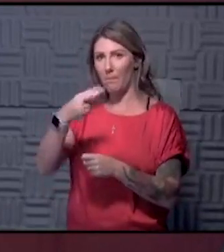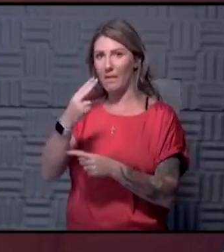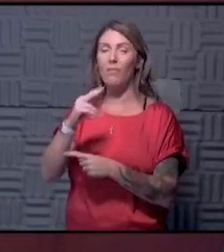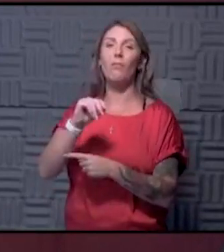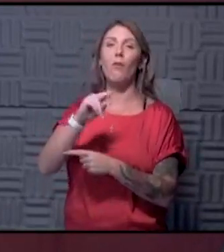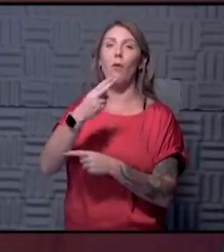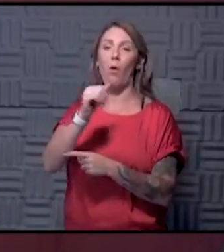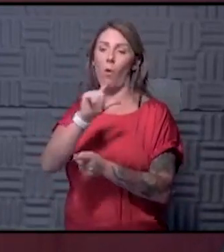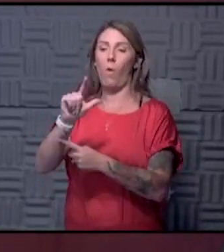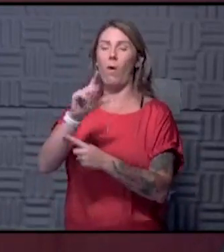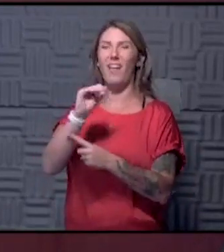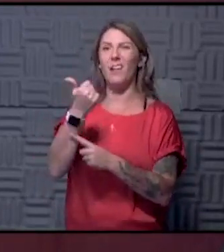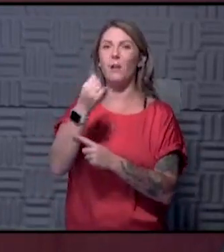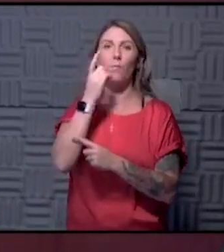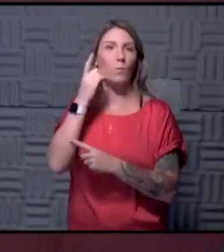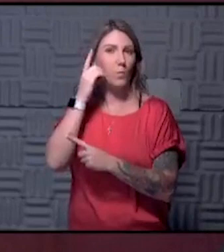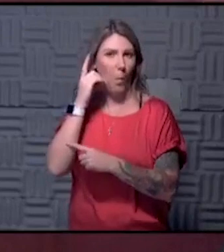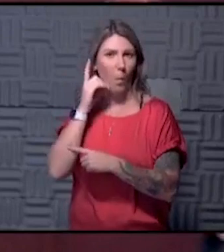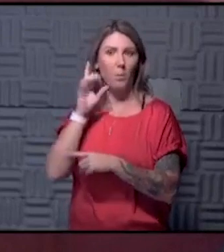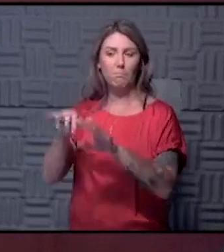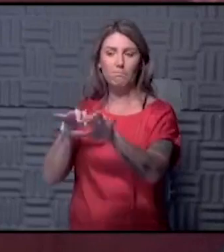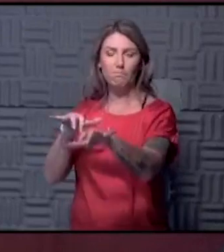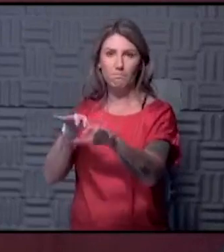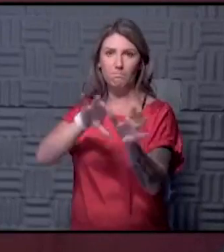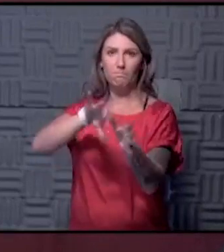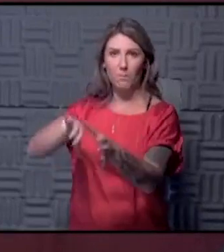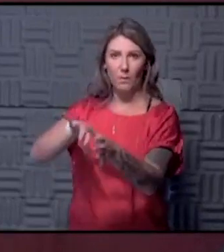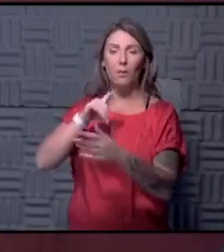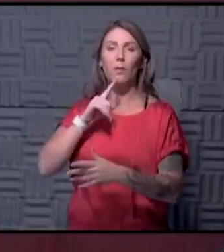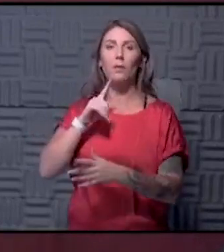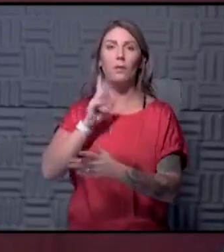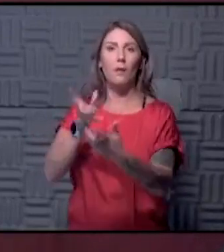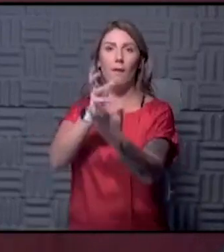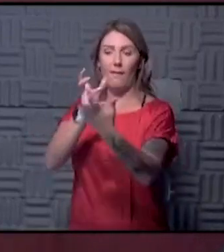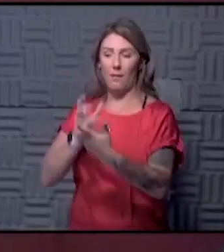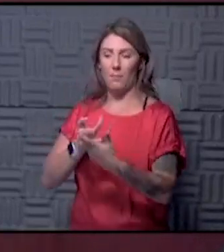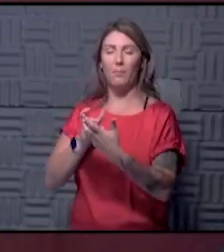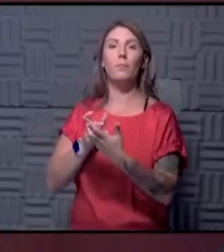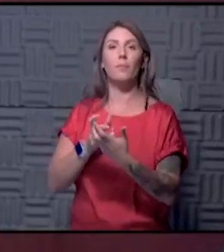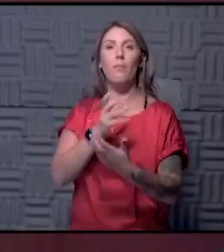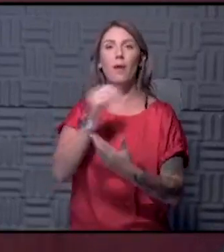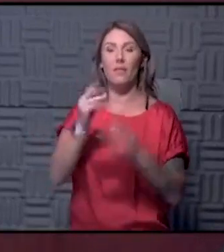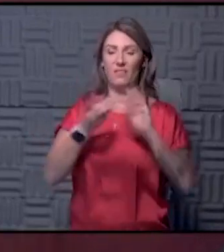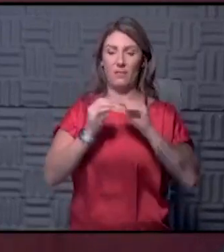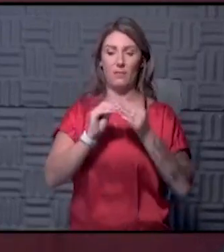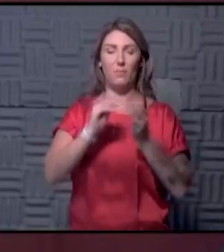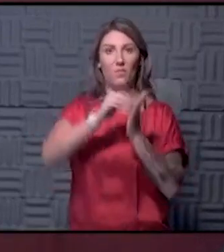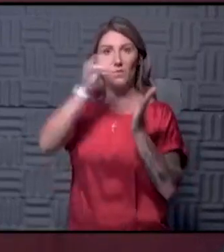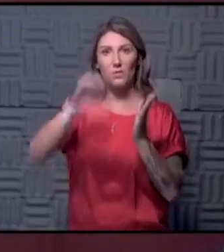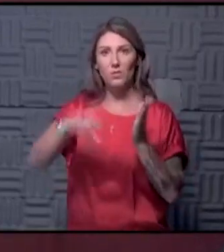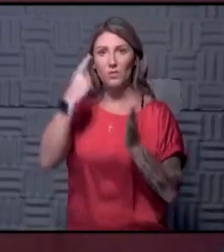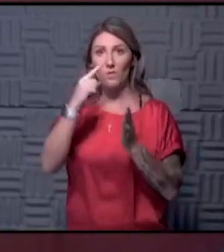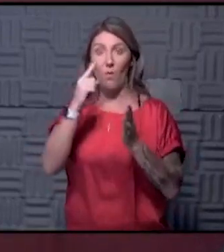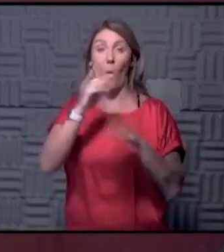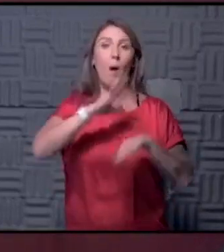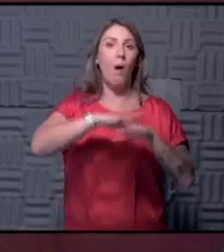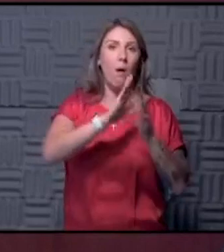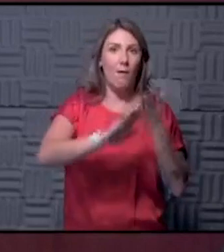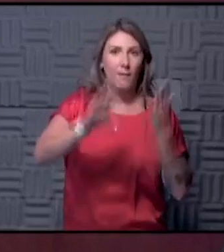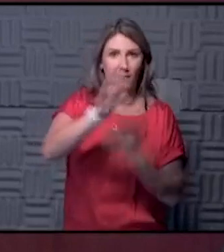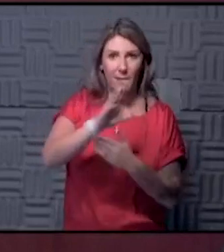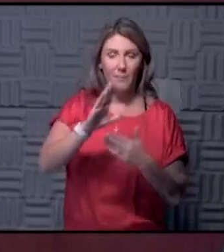of the other dorms as well. So to really accommodate the folks that we need, the number of students that we need for on-campus